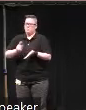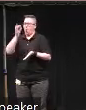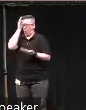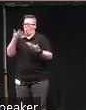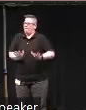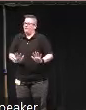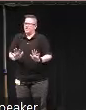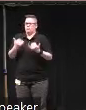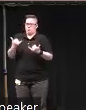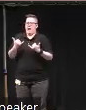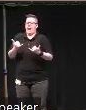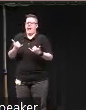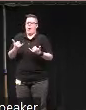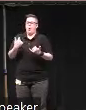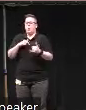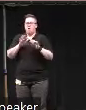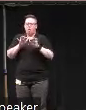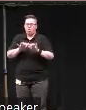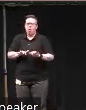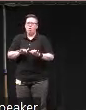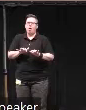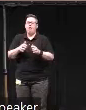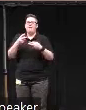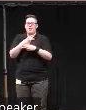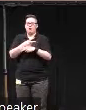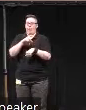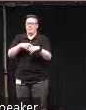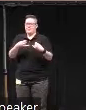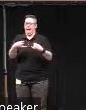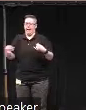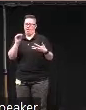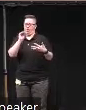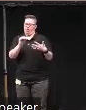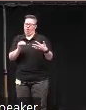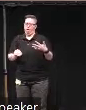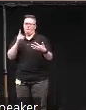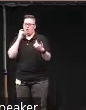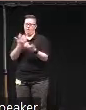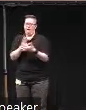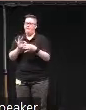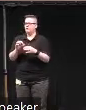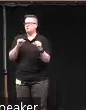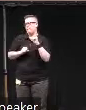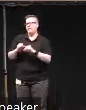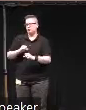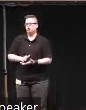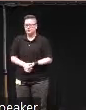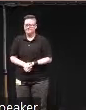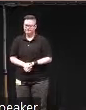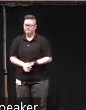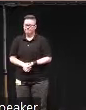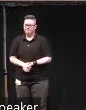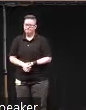we are right now in the phase of putting the timelines in relation to the strategies. And then